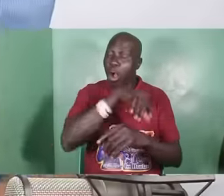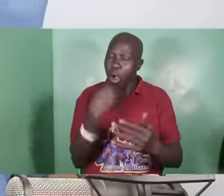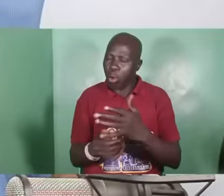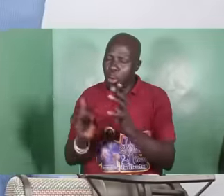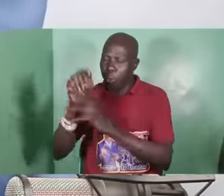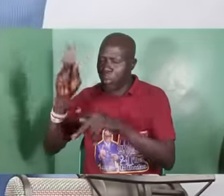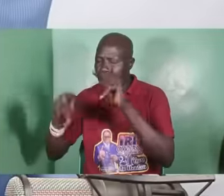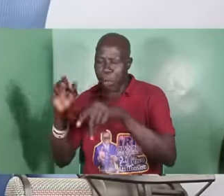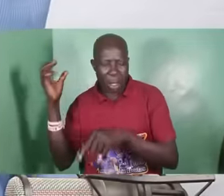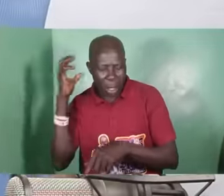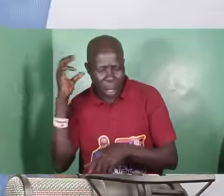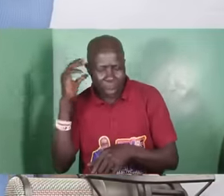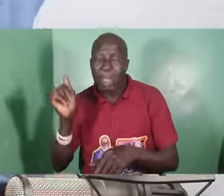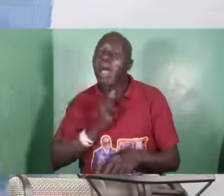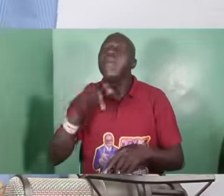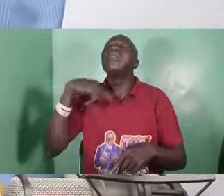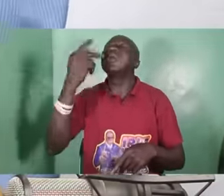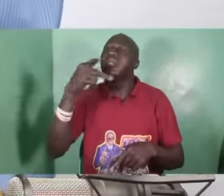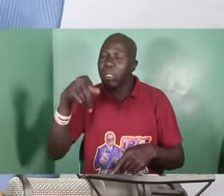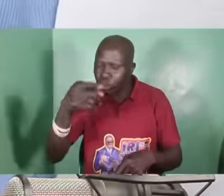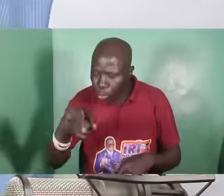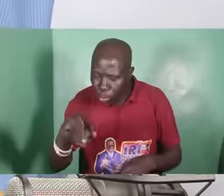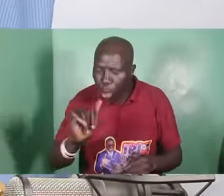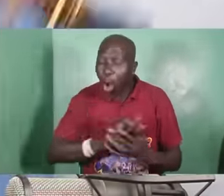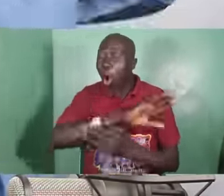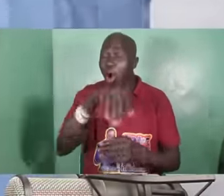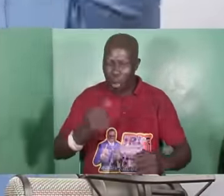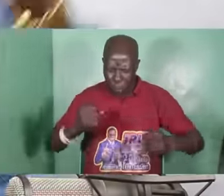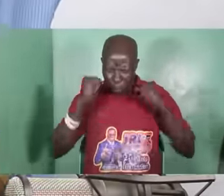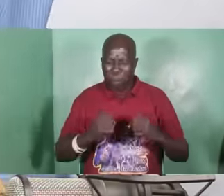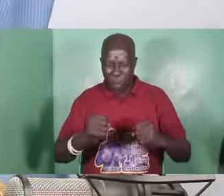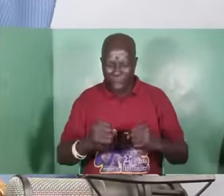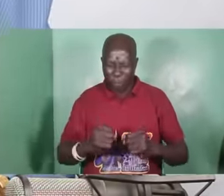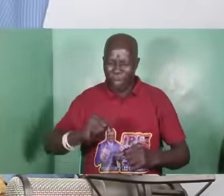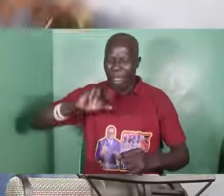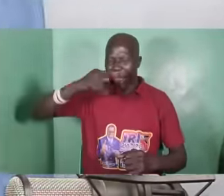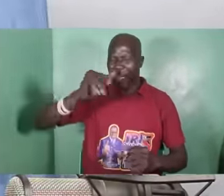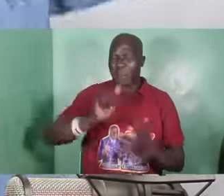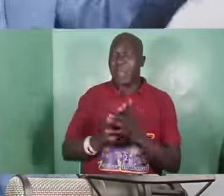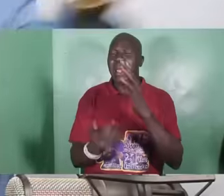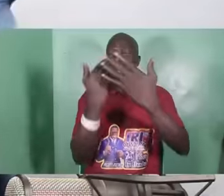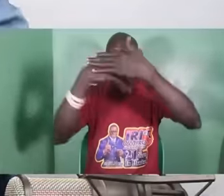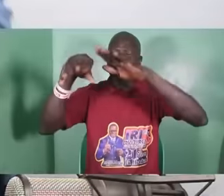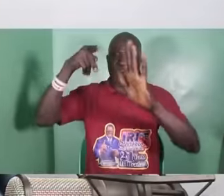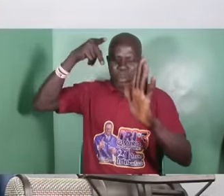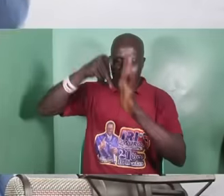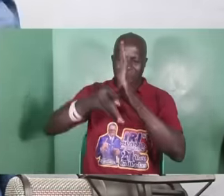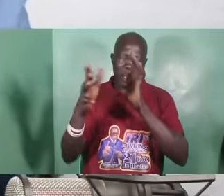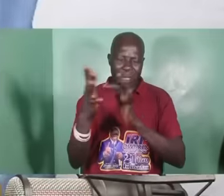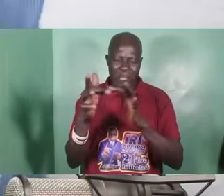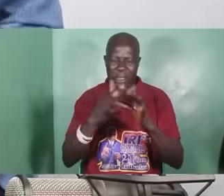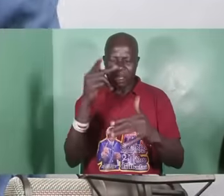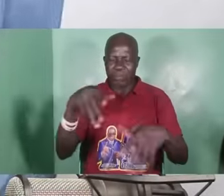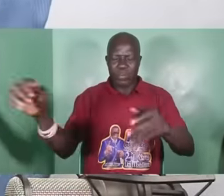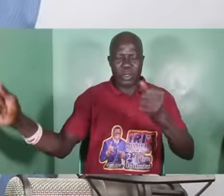name of Jesus. Oh, who say that? Oh, no. In the name of Jesus. They were shocking. What's all again?